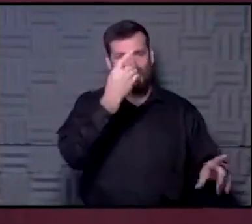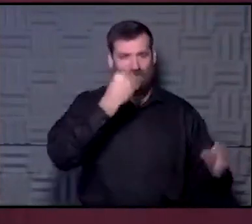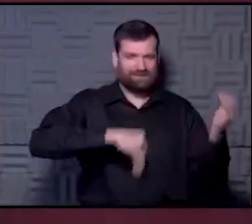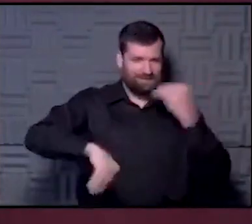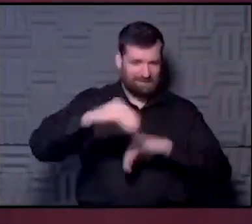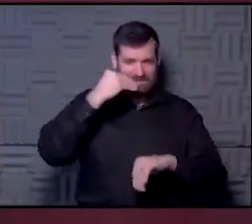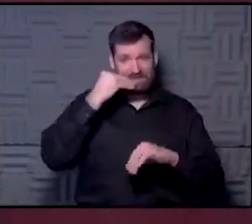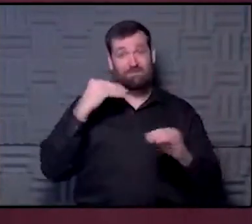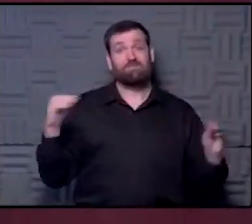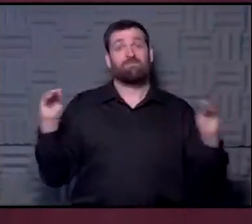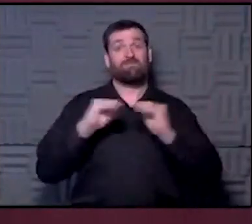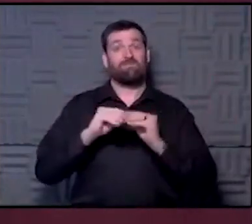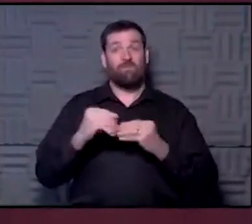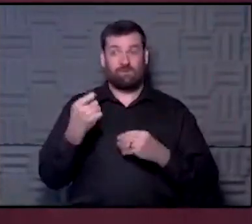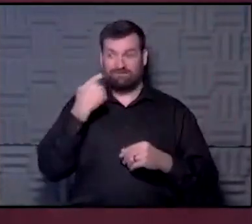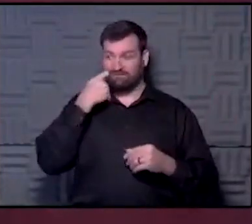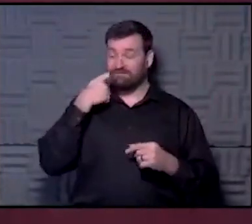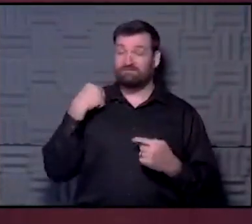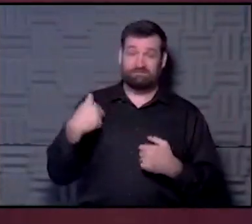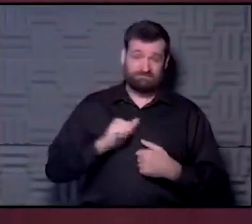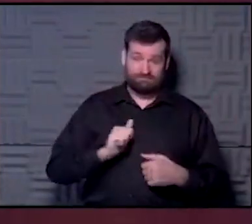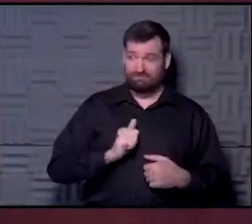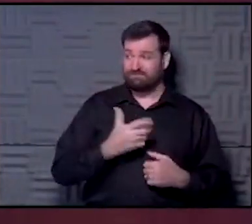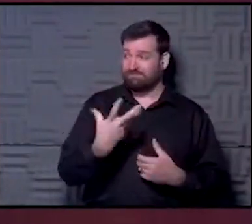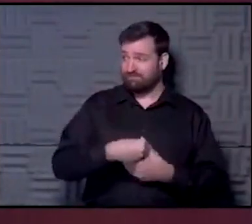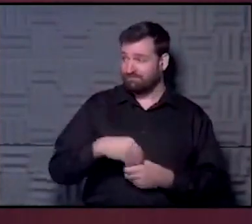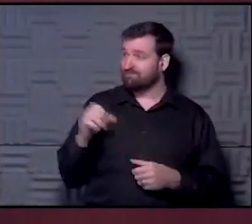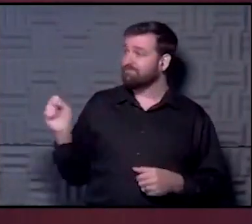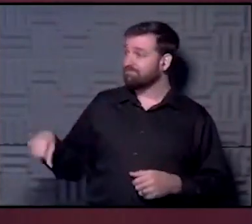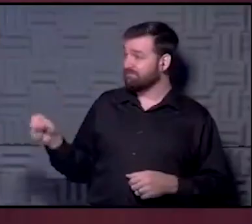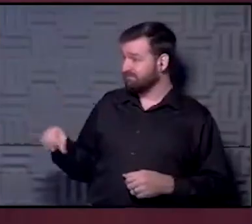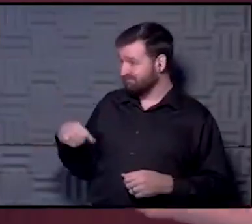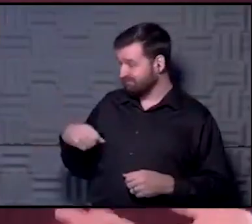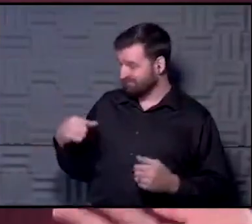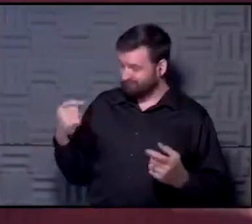comfort foods lately, myself included, and I think, Rock again, on. that's perfectly Rock on.